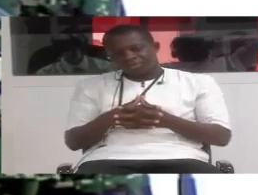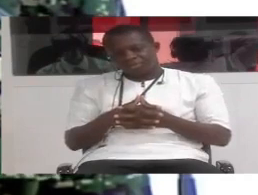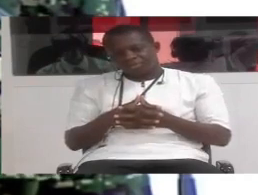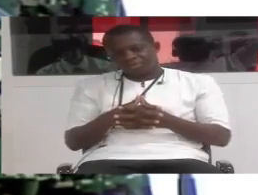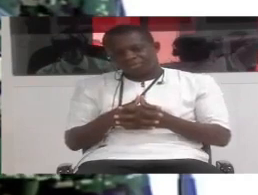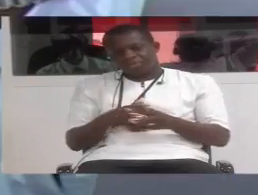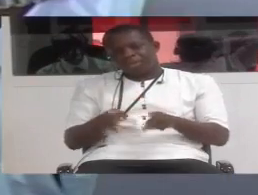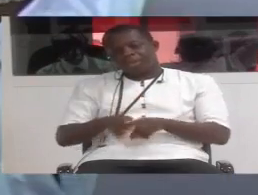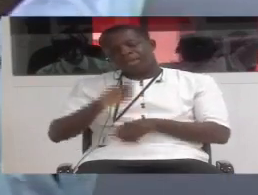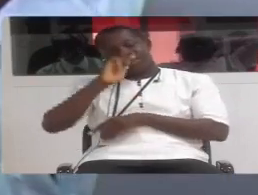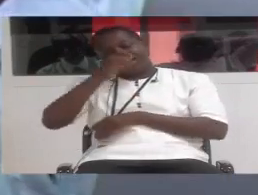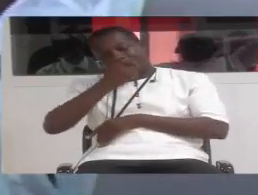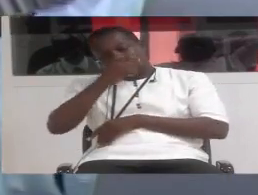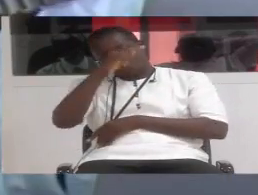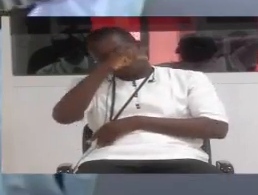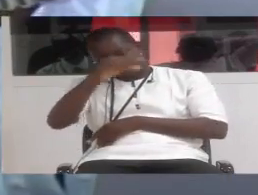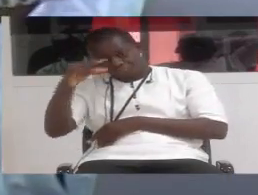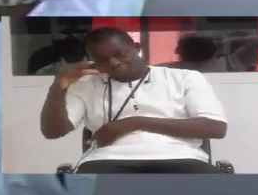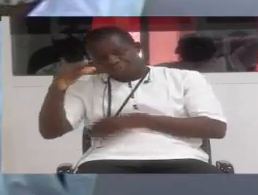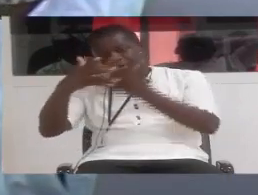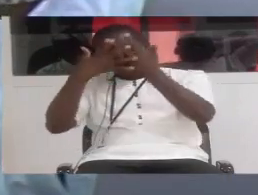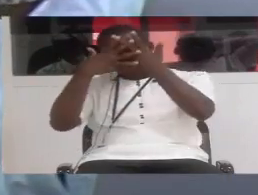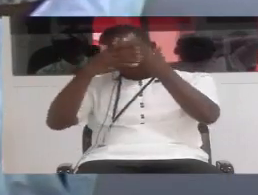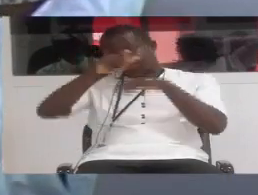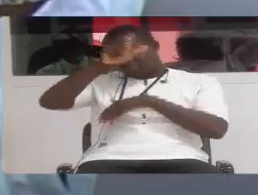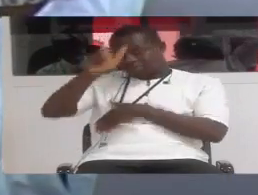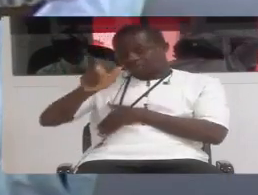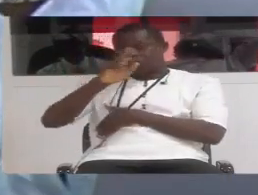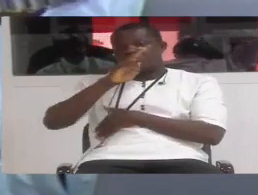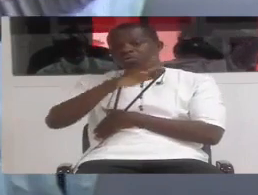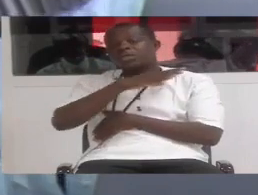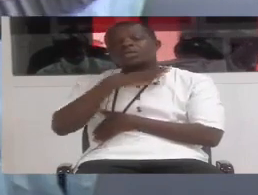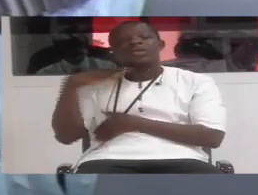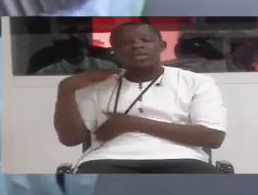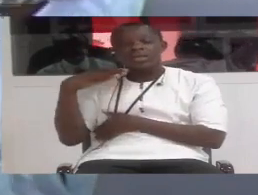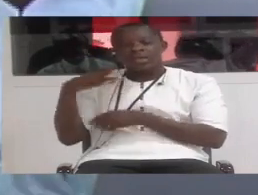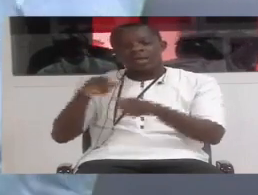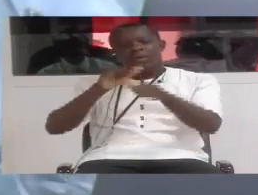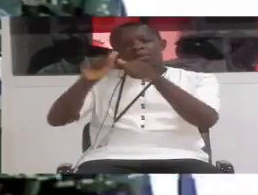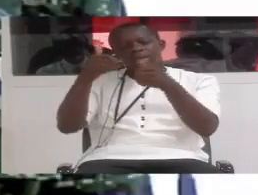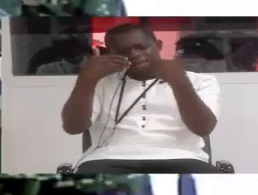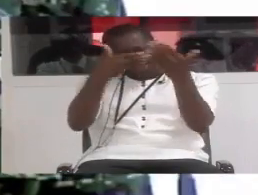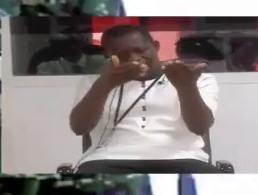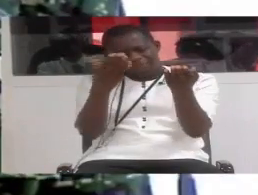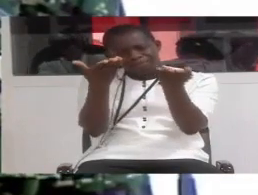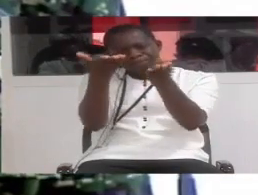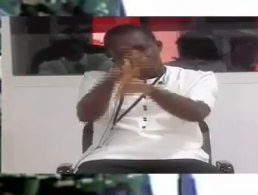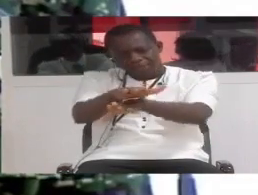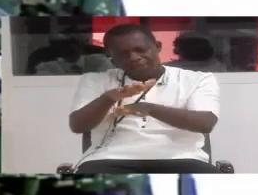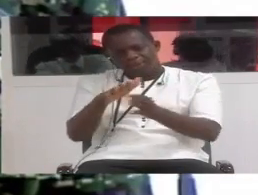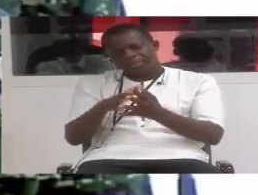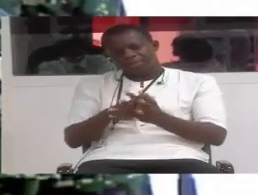Death row inmates who are executed, shouldn't they be given a burial? Ñi nga